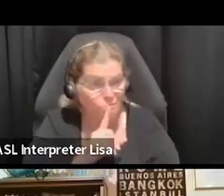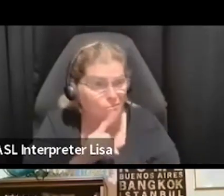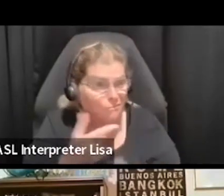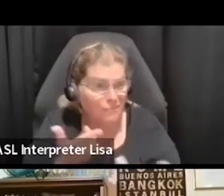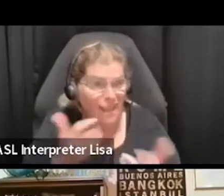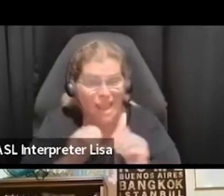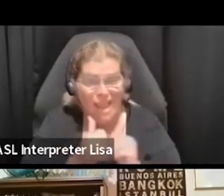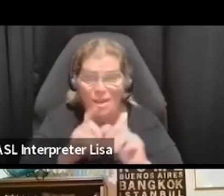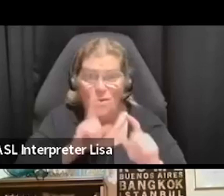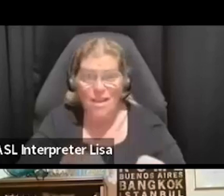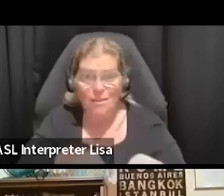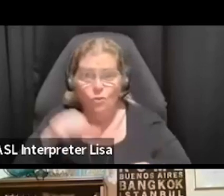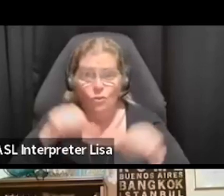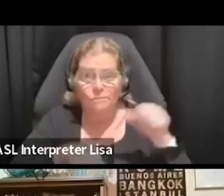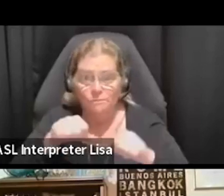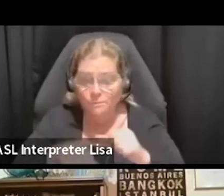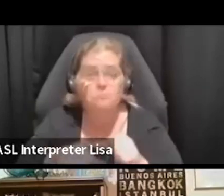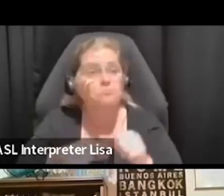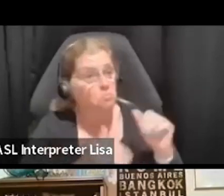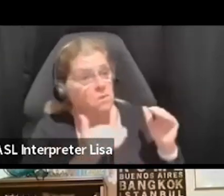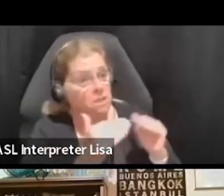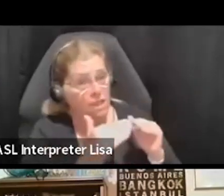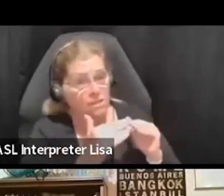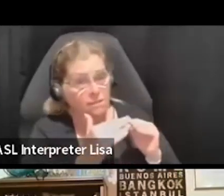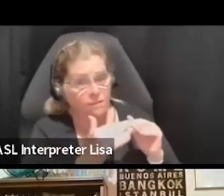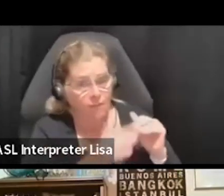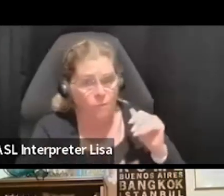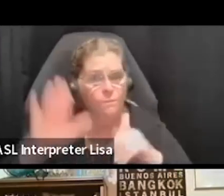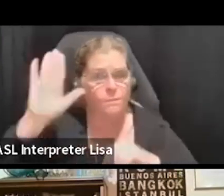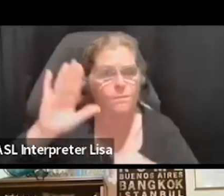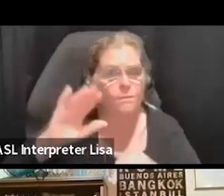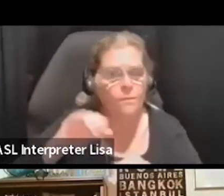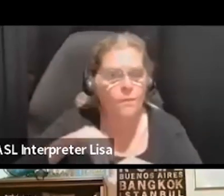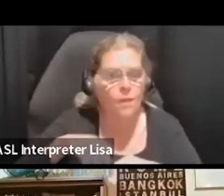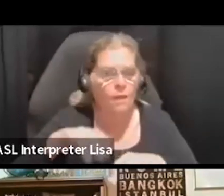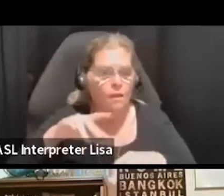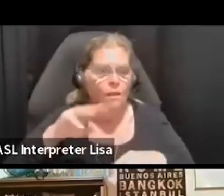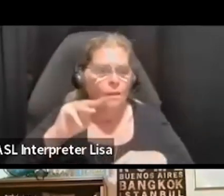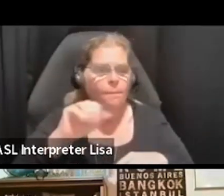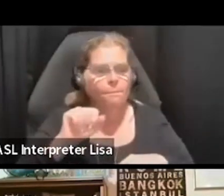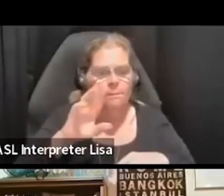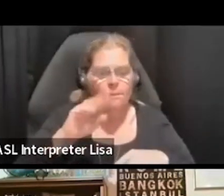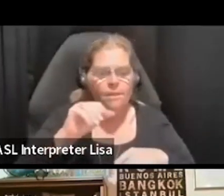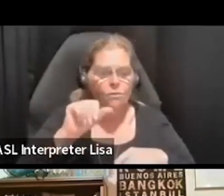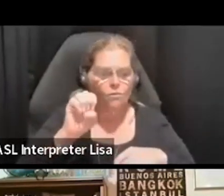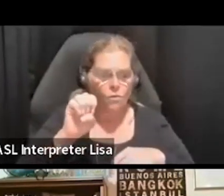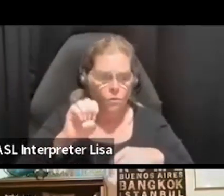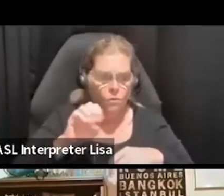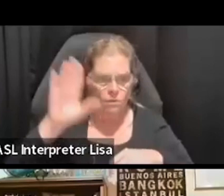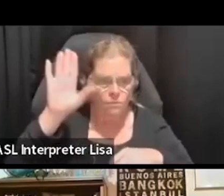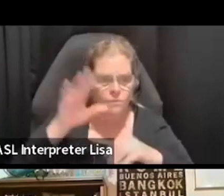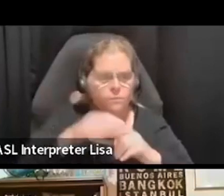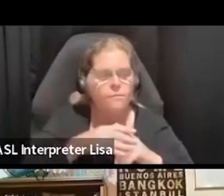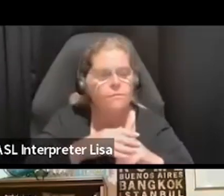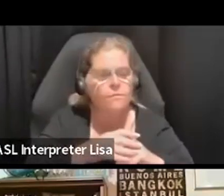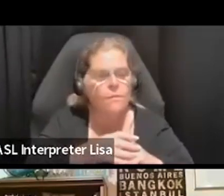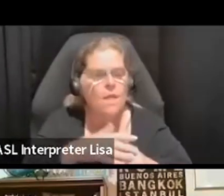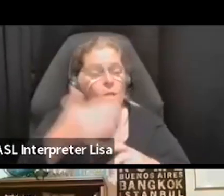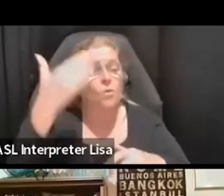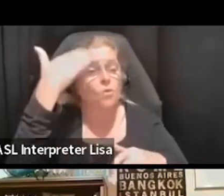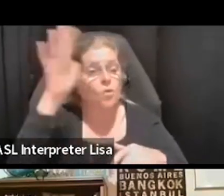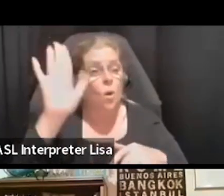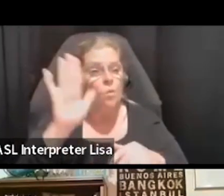that. I would just say, I agree with Debbie with not necessarily knowing. I believe